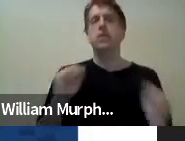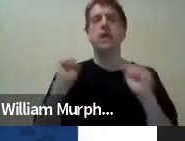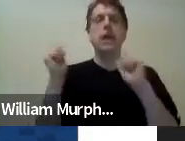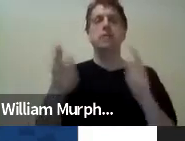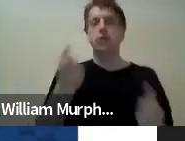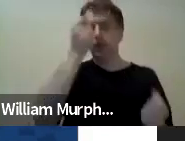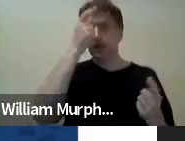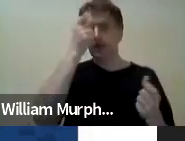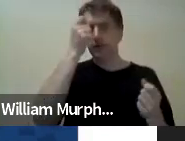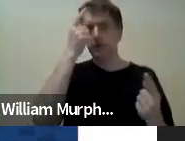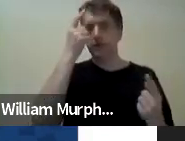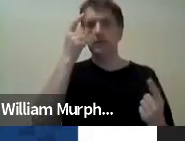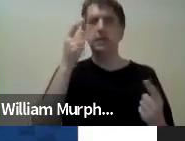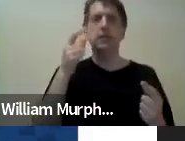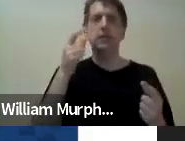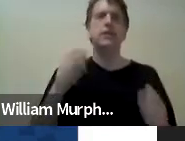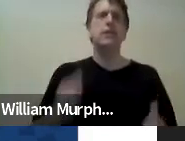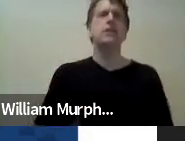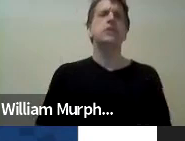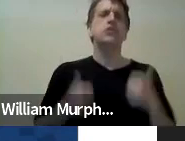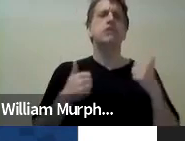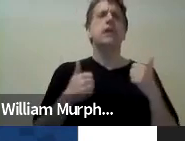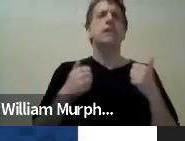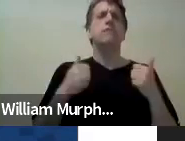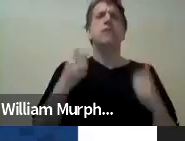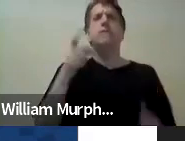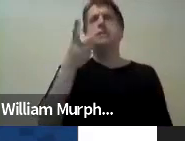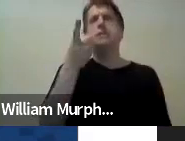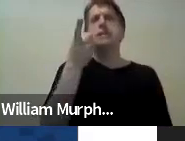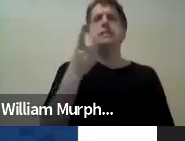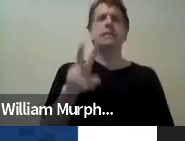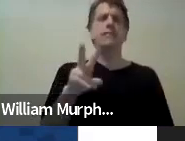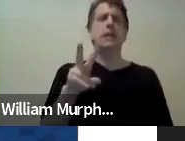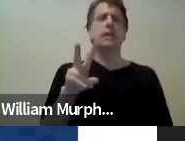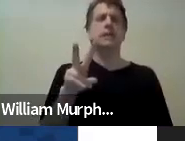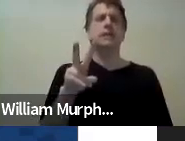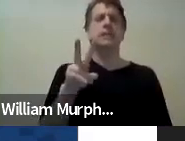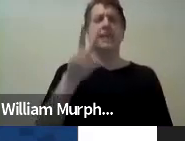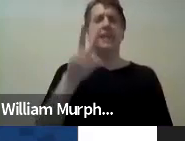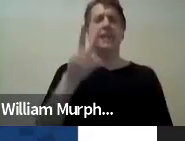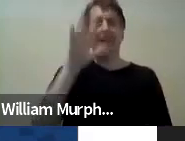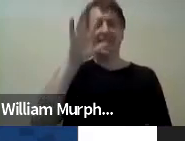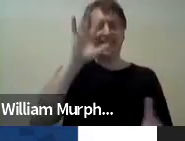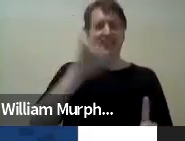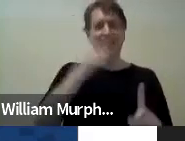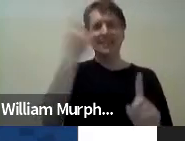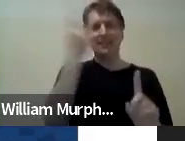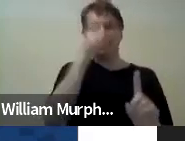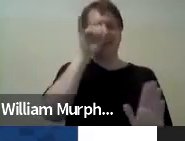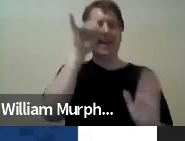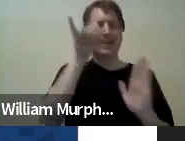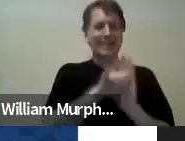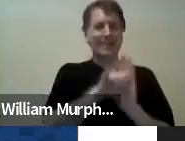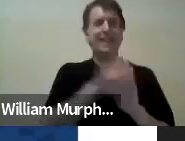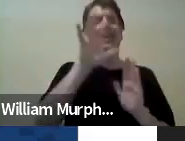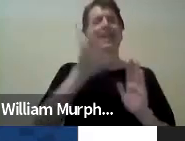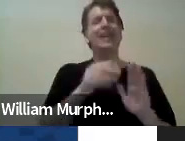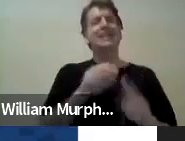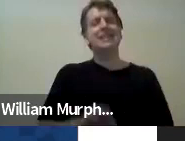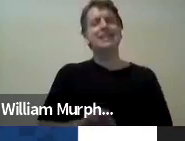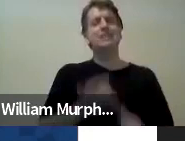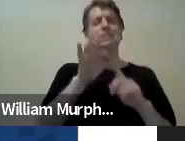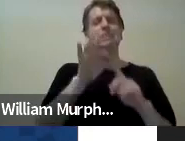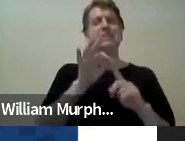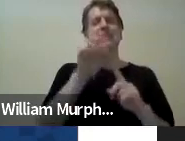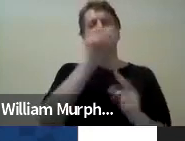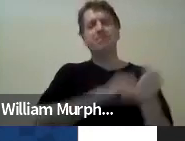that status as a survivor of domestic violence as an identity is a specific protection within the city of